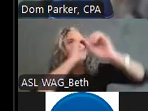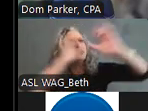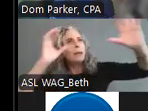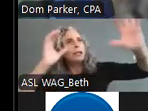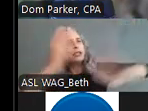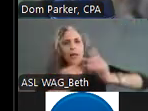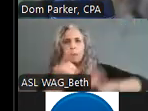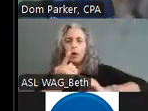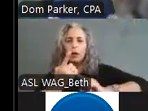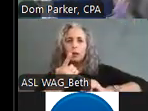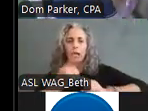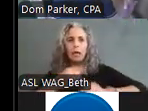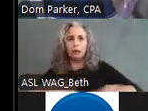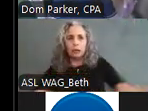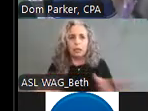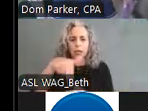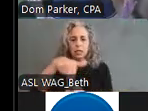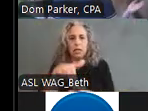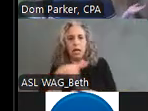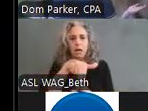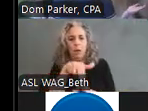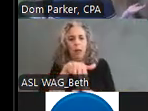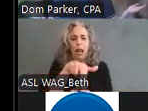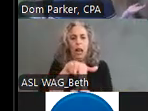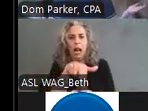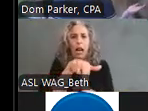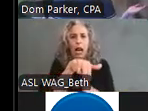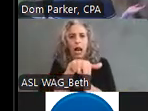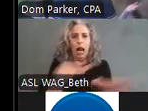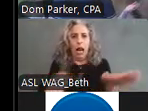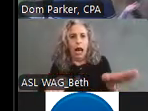on a tightrope, kind of balancing,